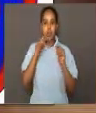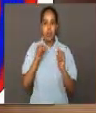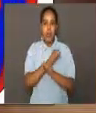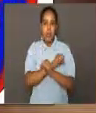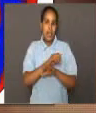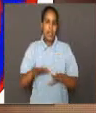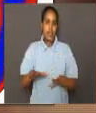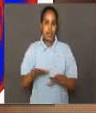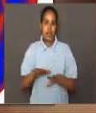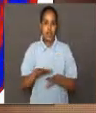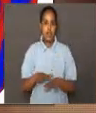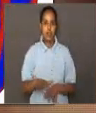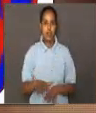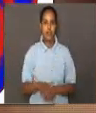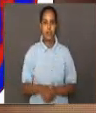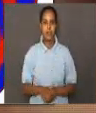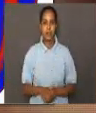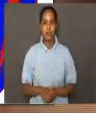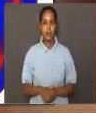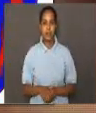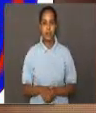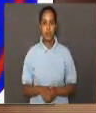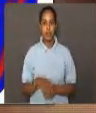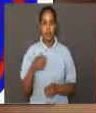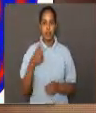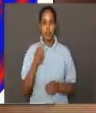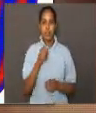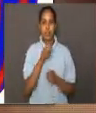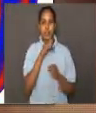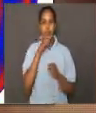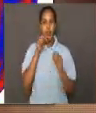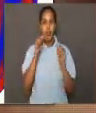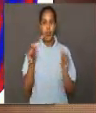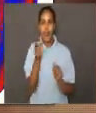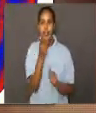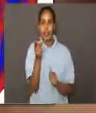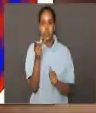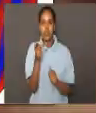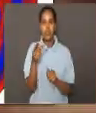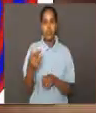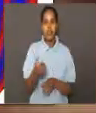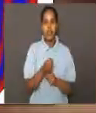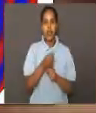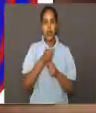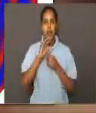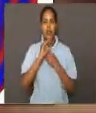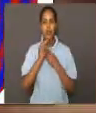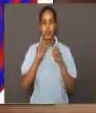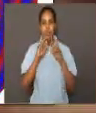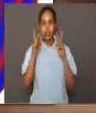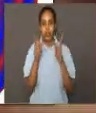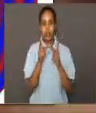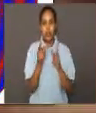disperse throughout the solvent. The solute particles take positions that